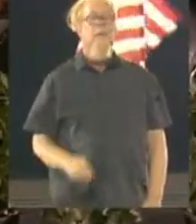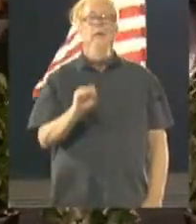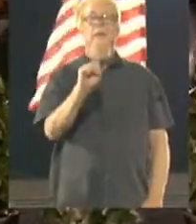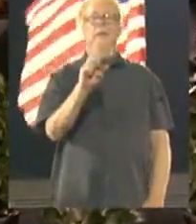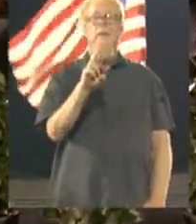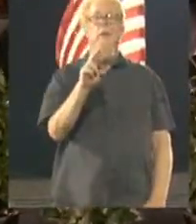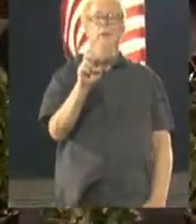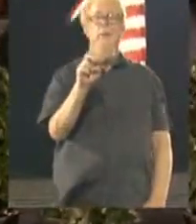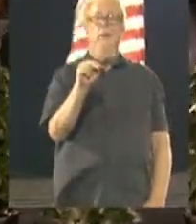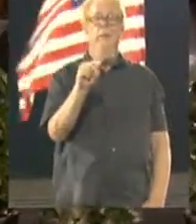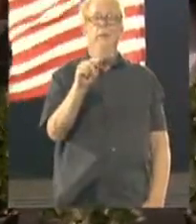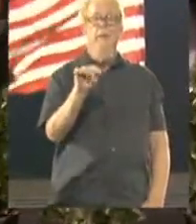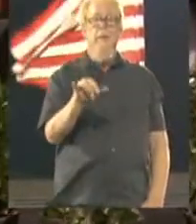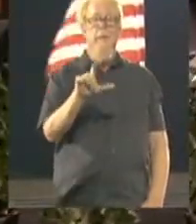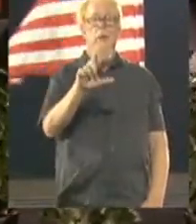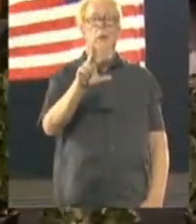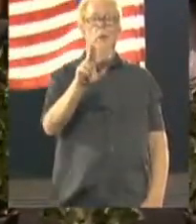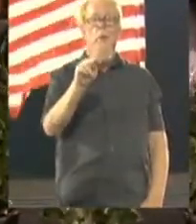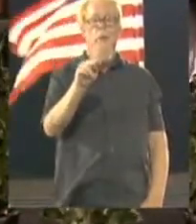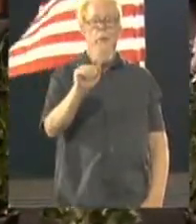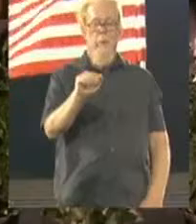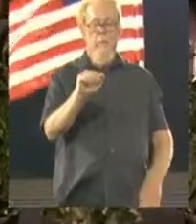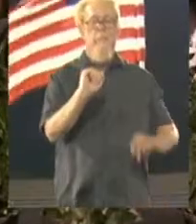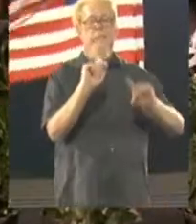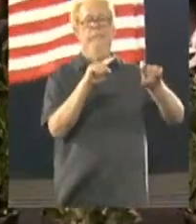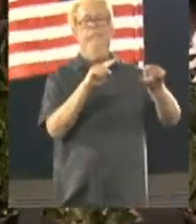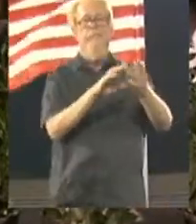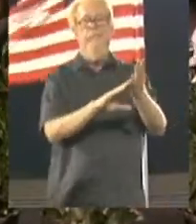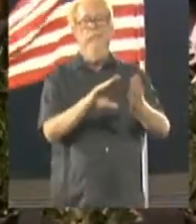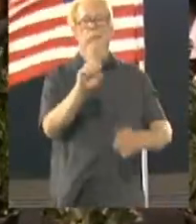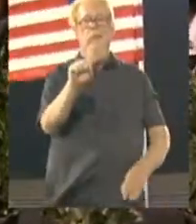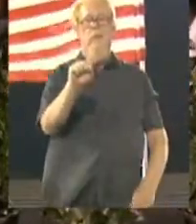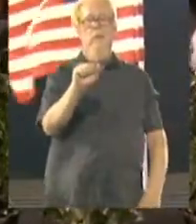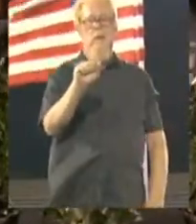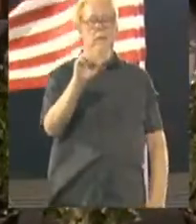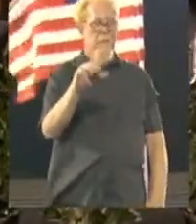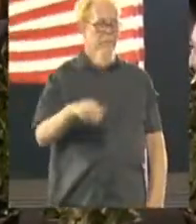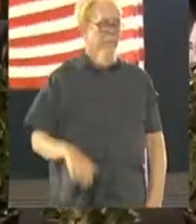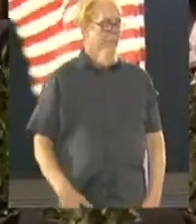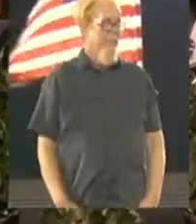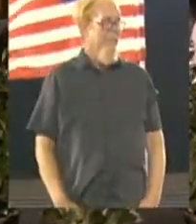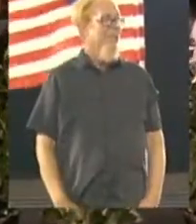Serenity Luna will be attending San Antonio College.